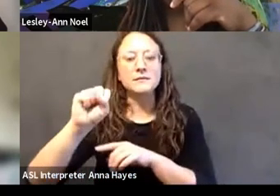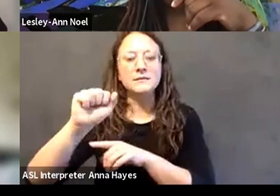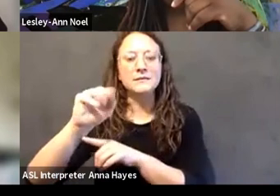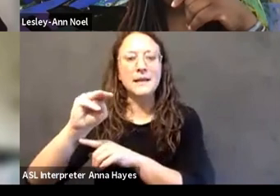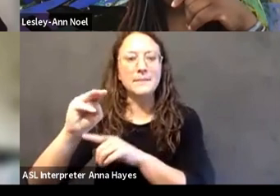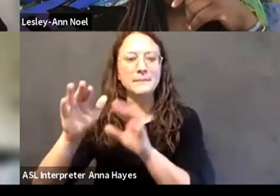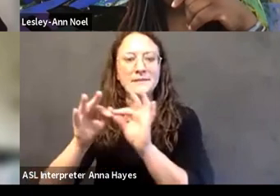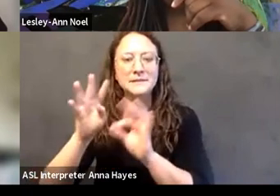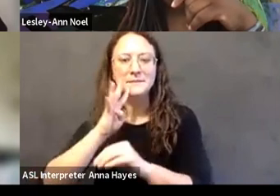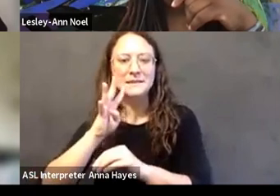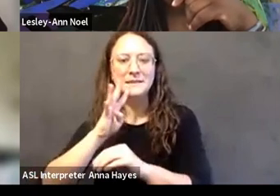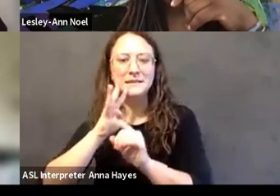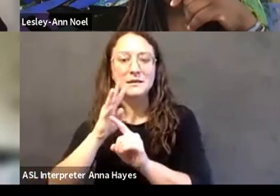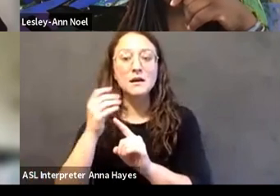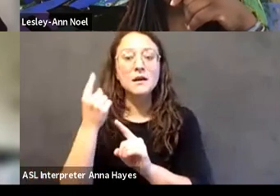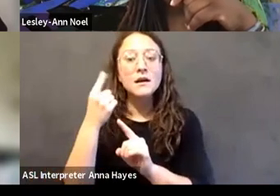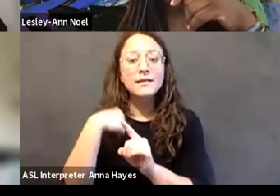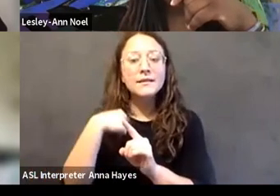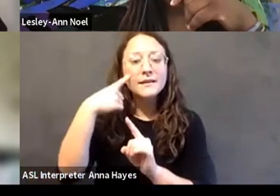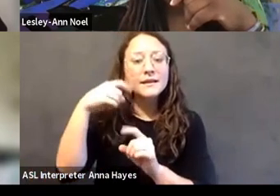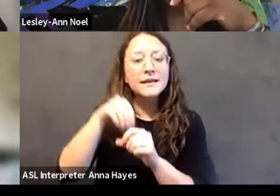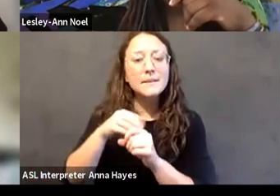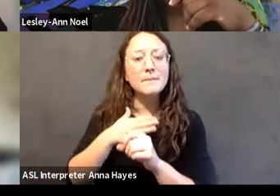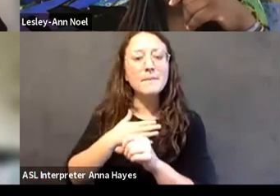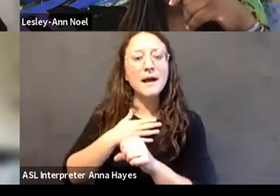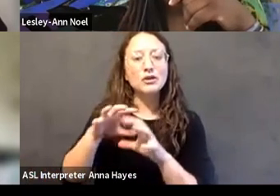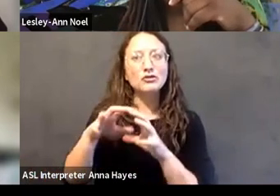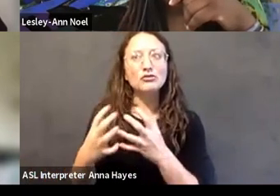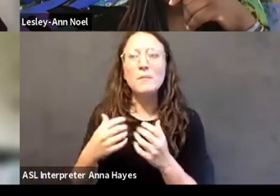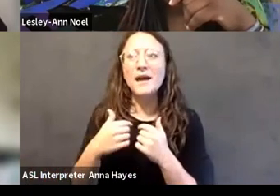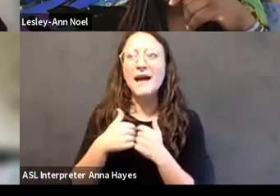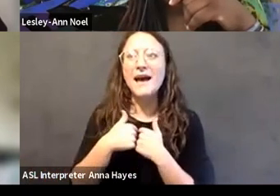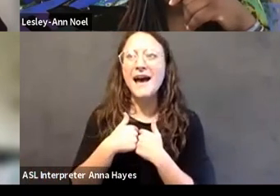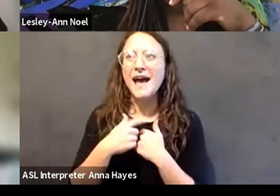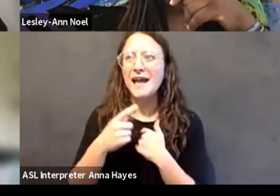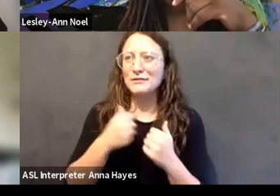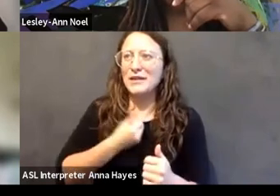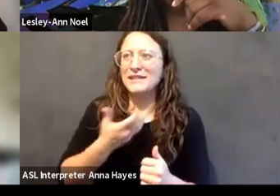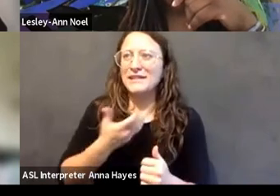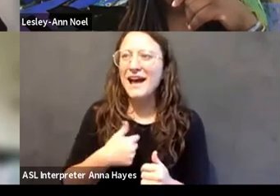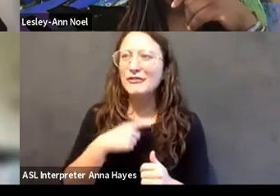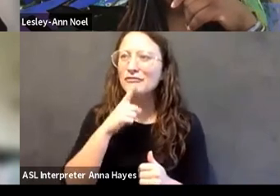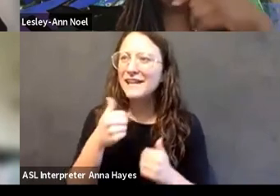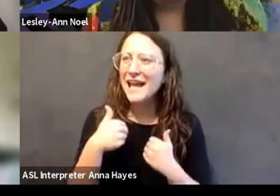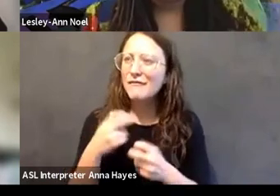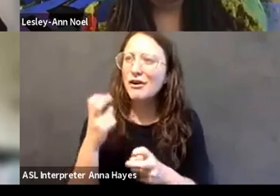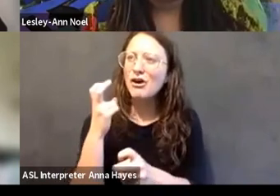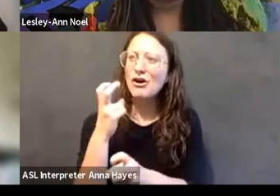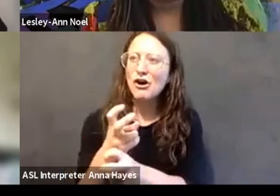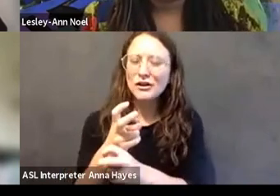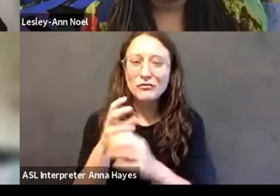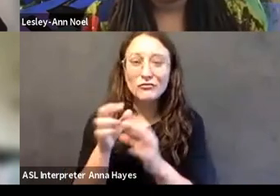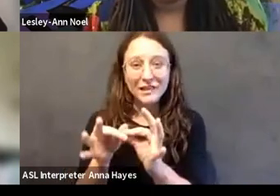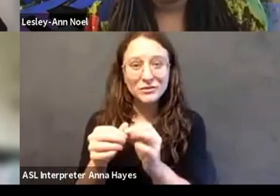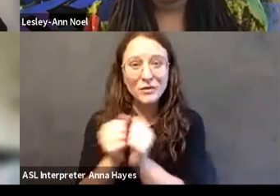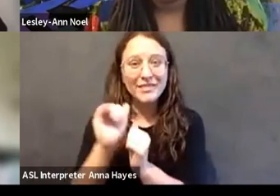I have like a very hard relationship with decoloniality. I like often dislike